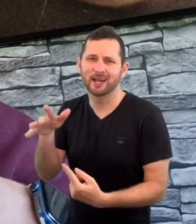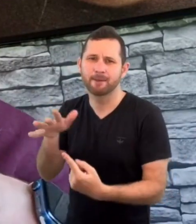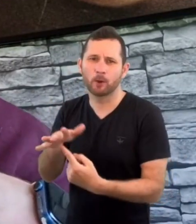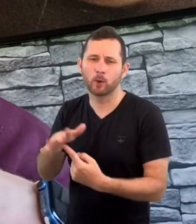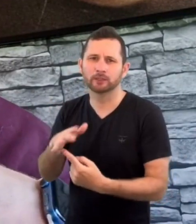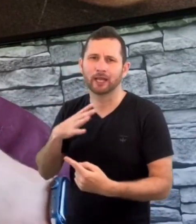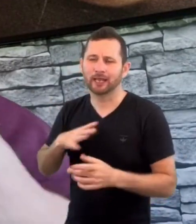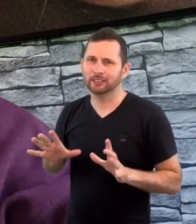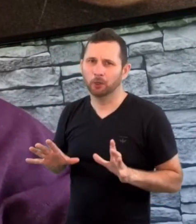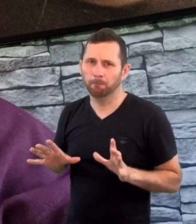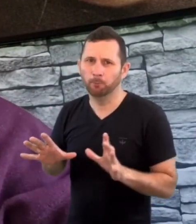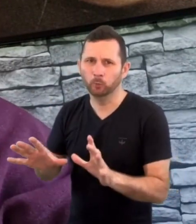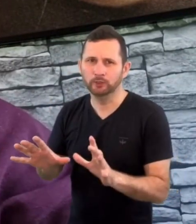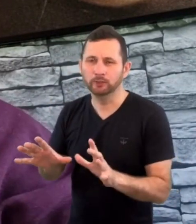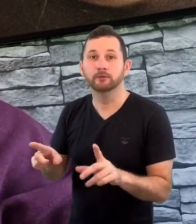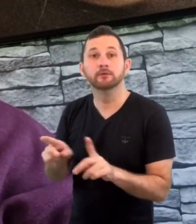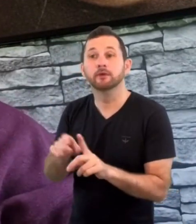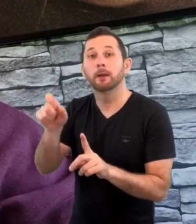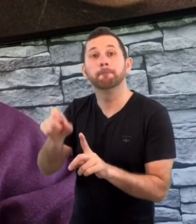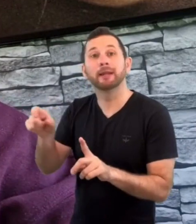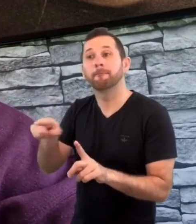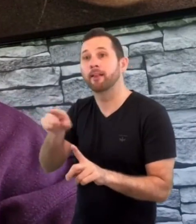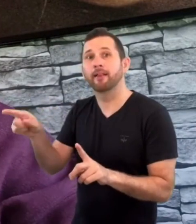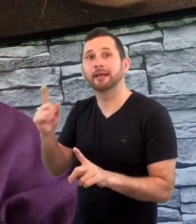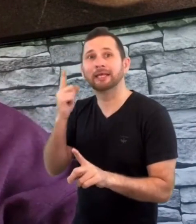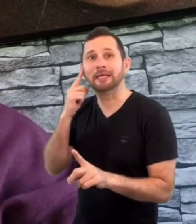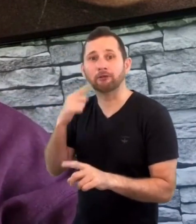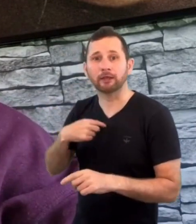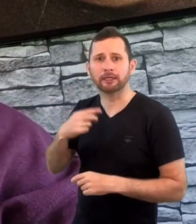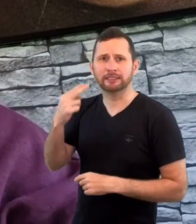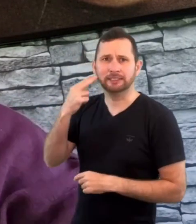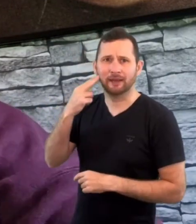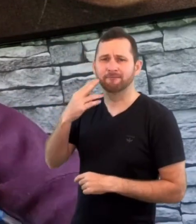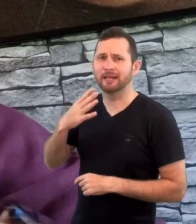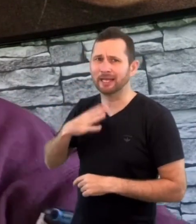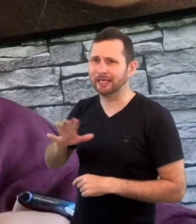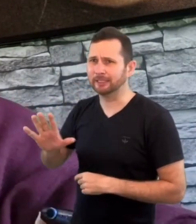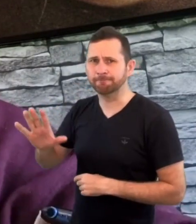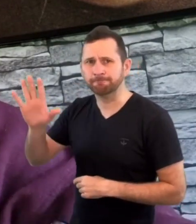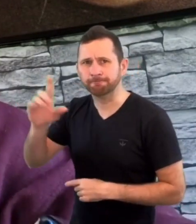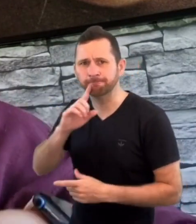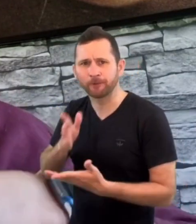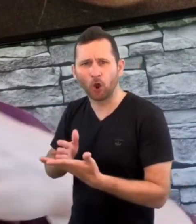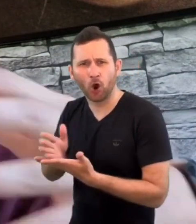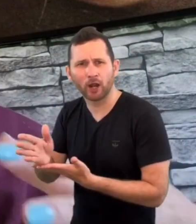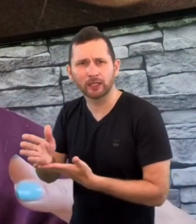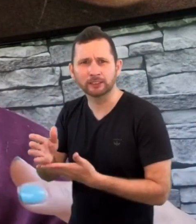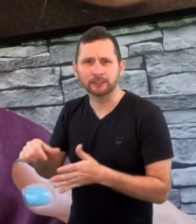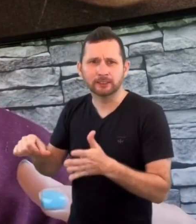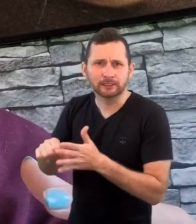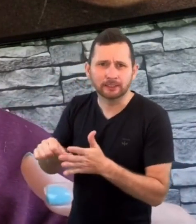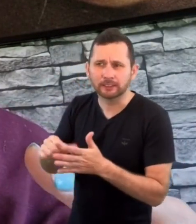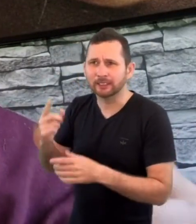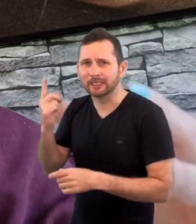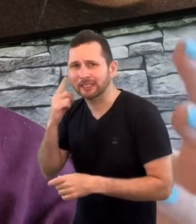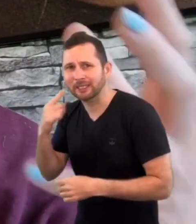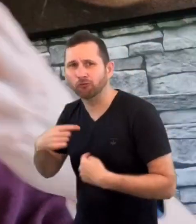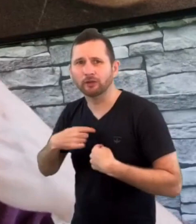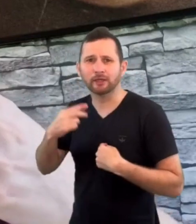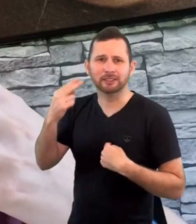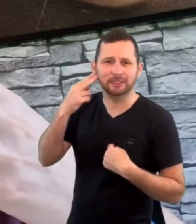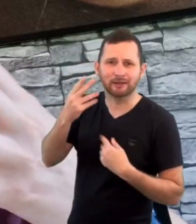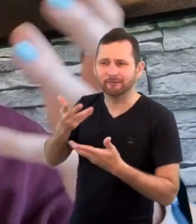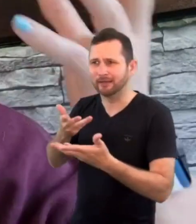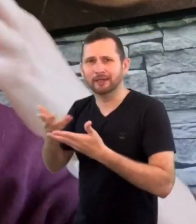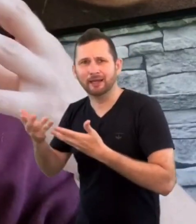to be more honest with people. You know, if you are struggling and there are situations where you're not hearing people, or you just get